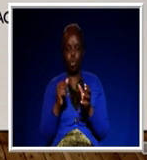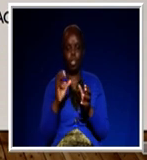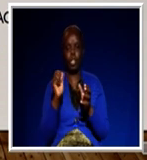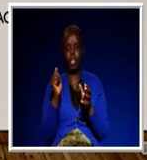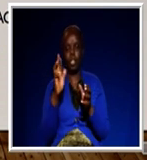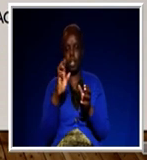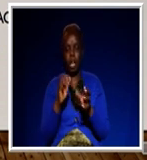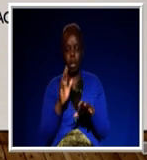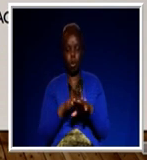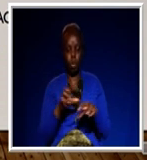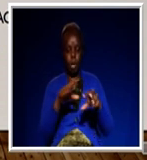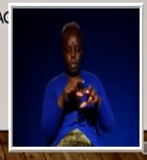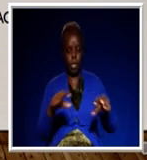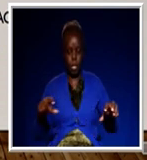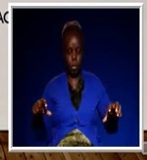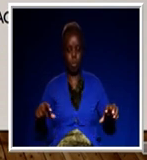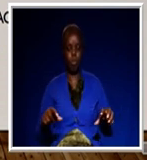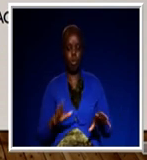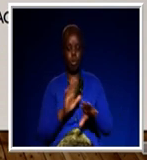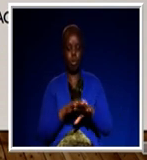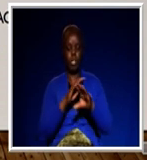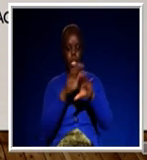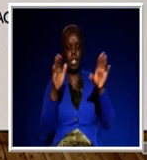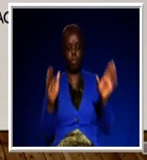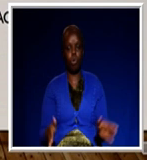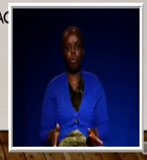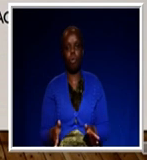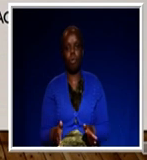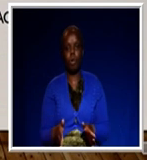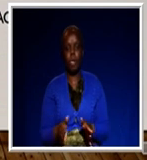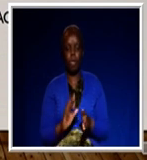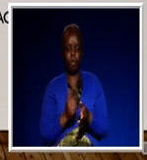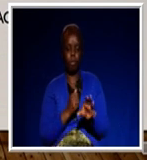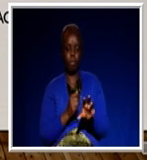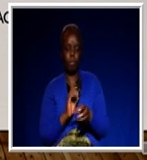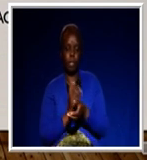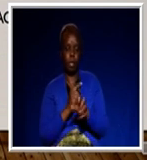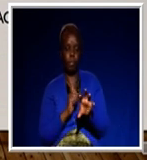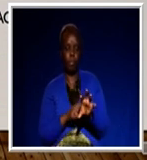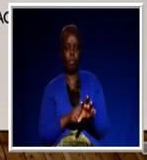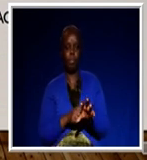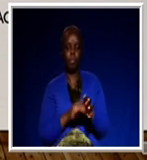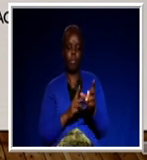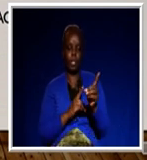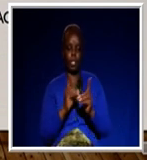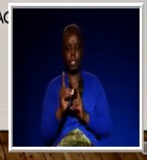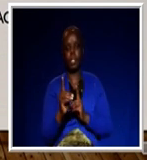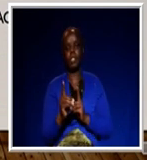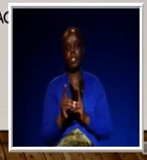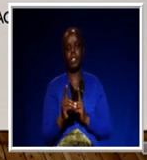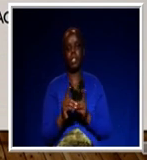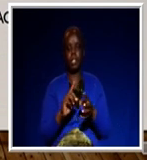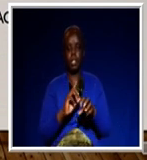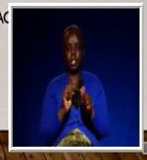meter rule along the edge of the table from a given distance, starting with